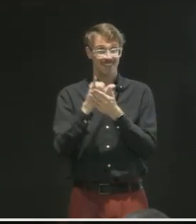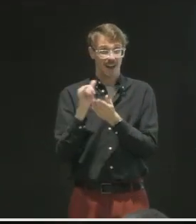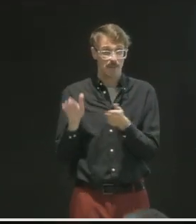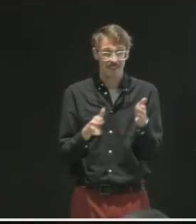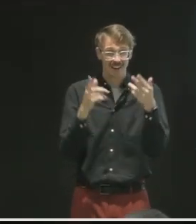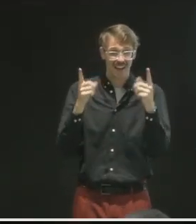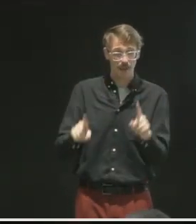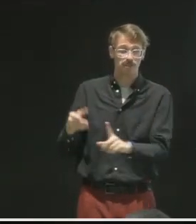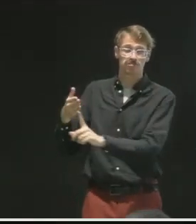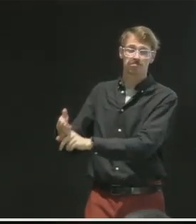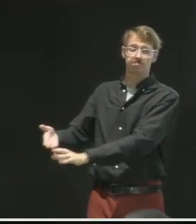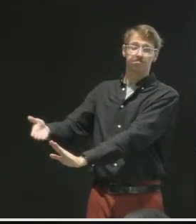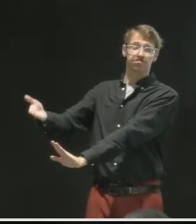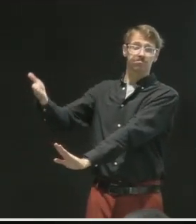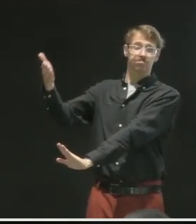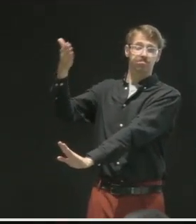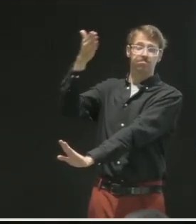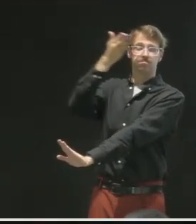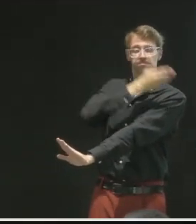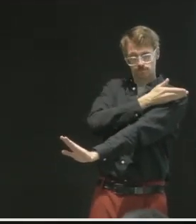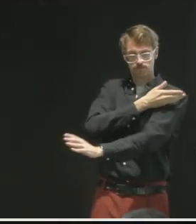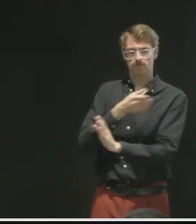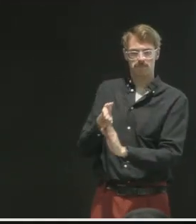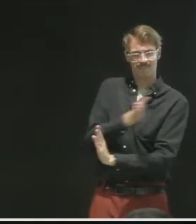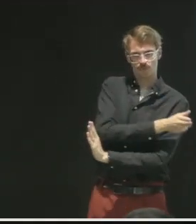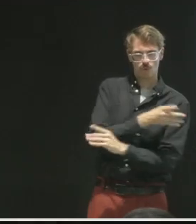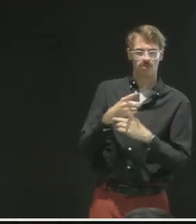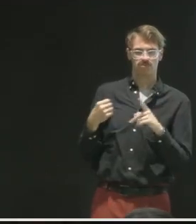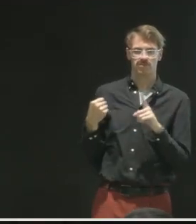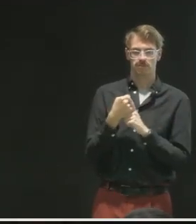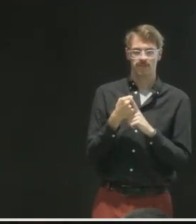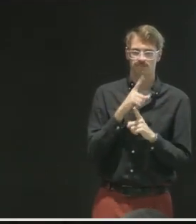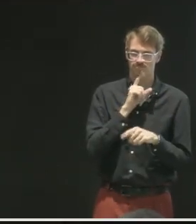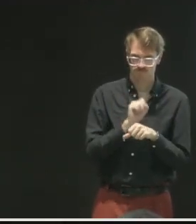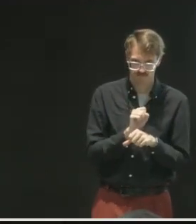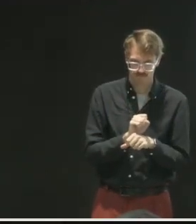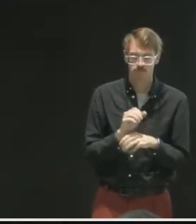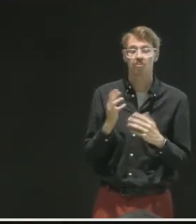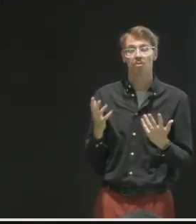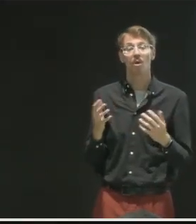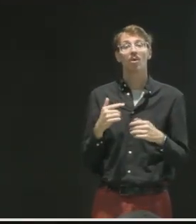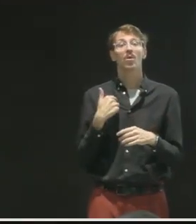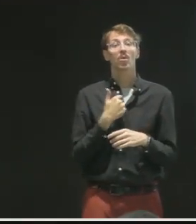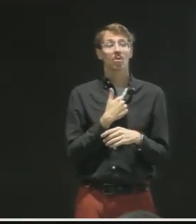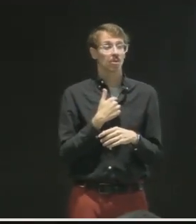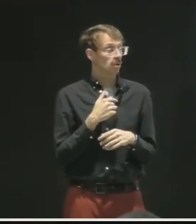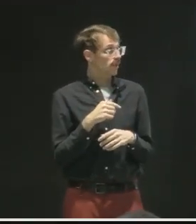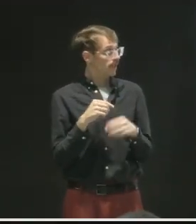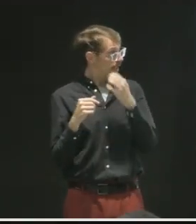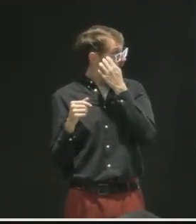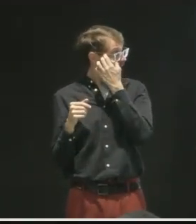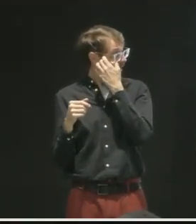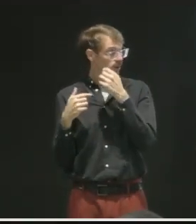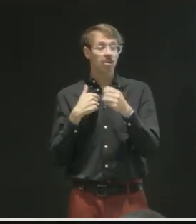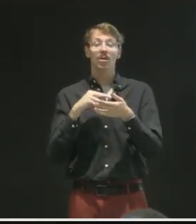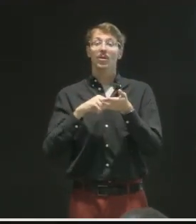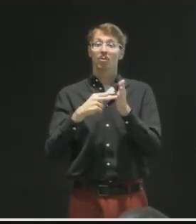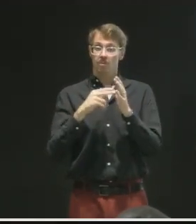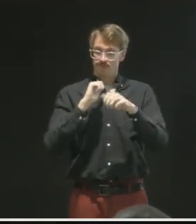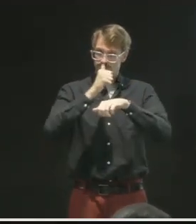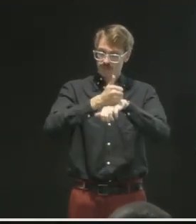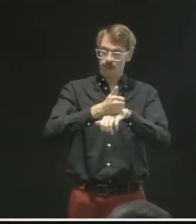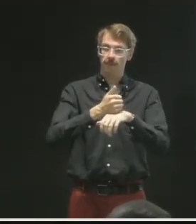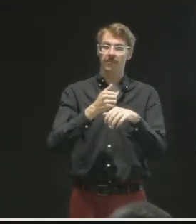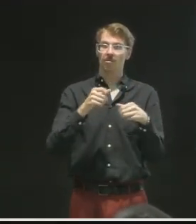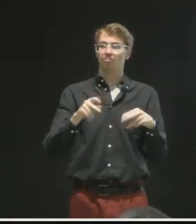impacted. So our CDM audit, which is a means for a country to assess where they are